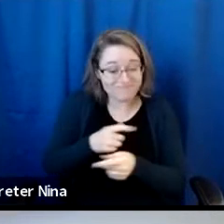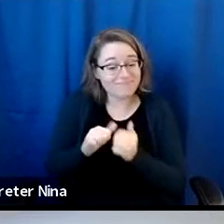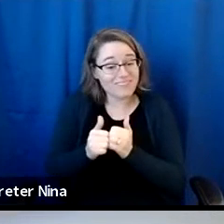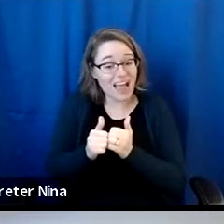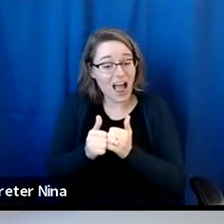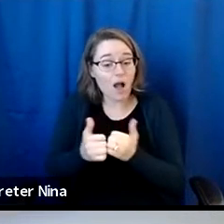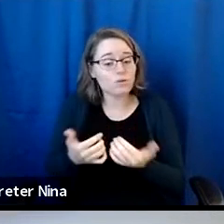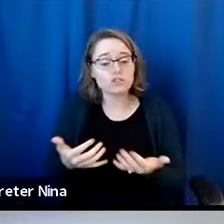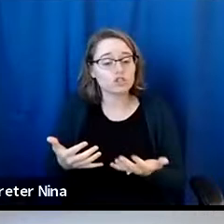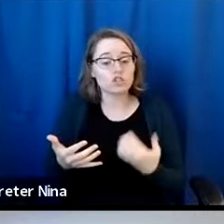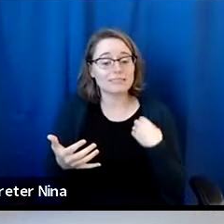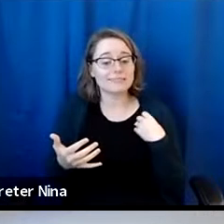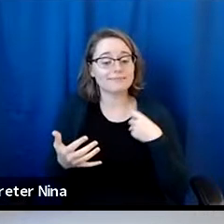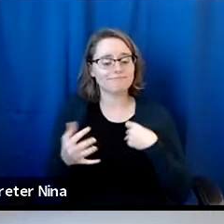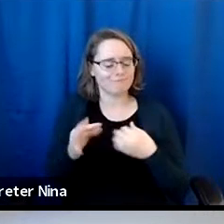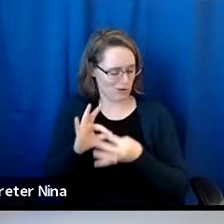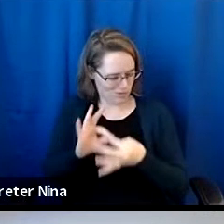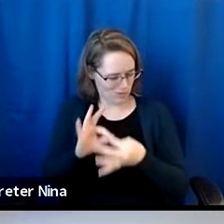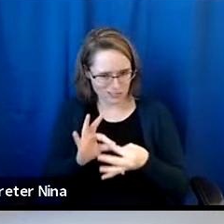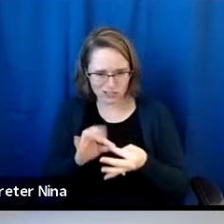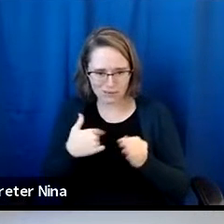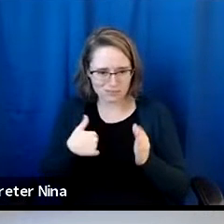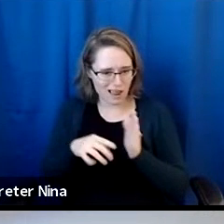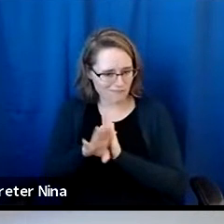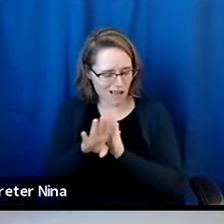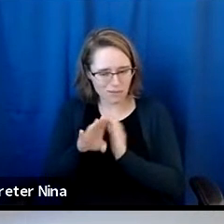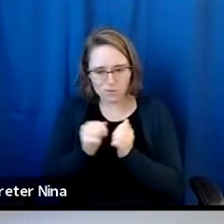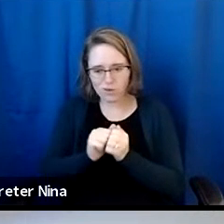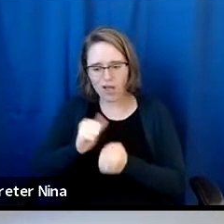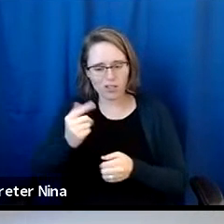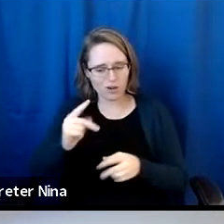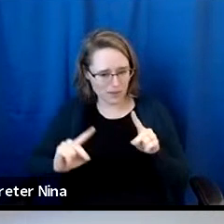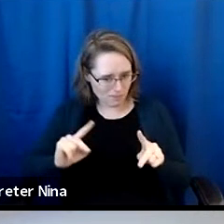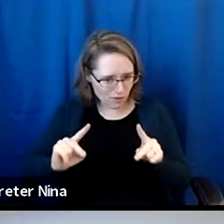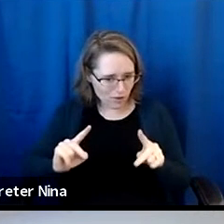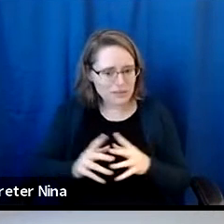again, relationships that I've developed with other people,